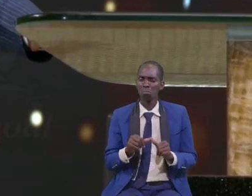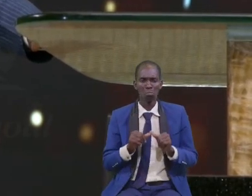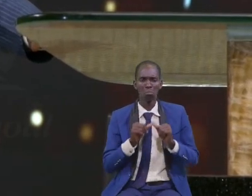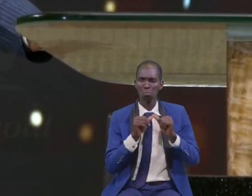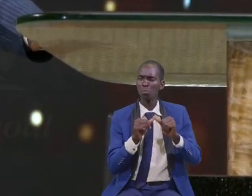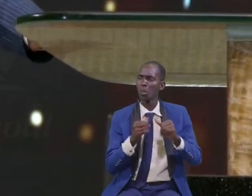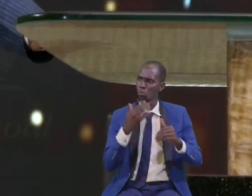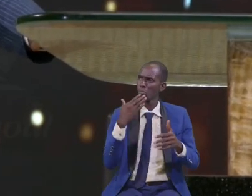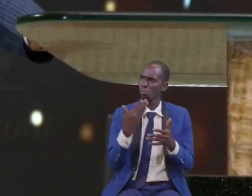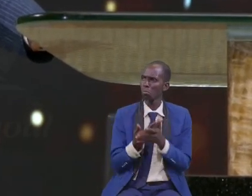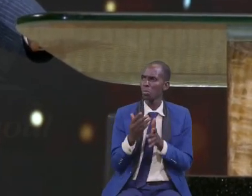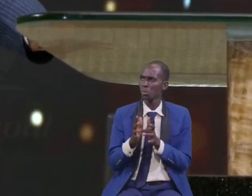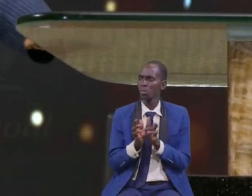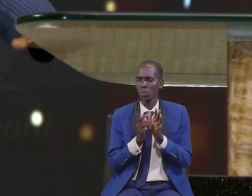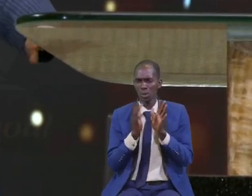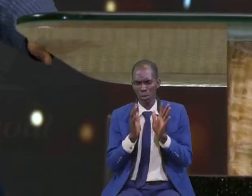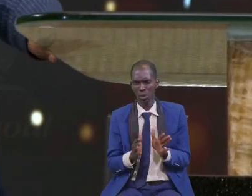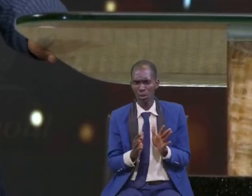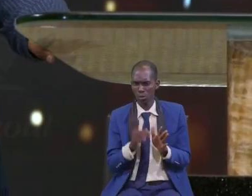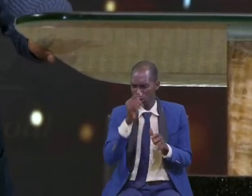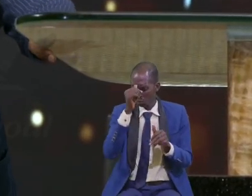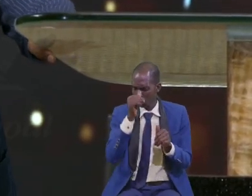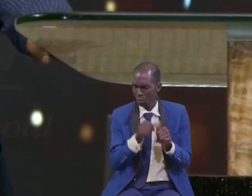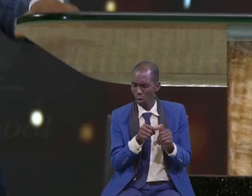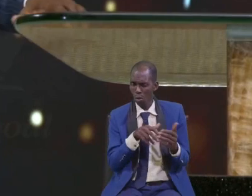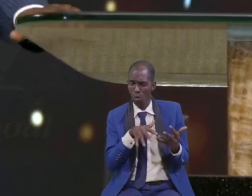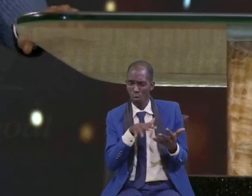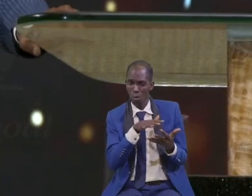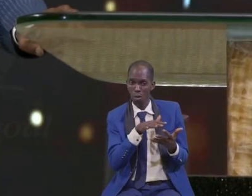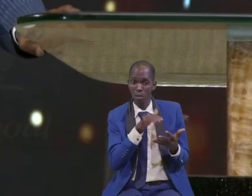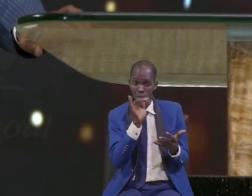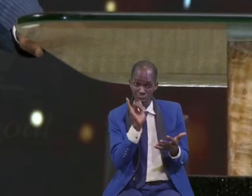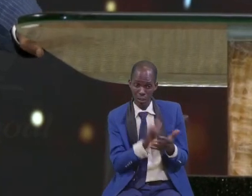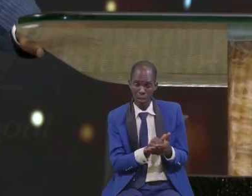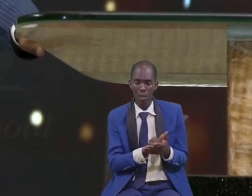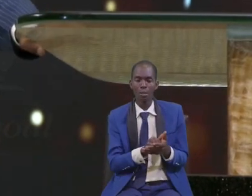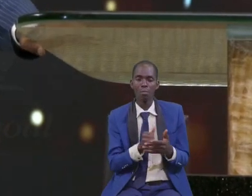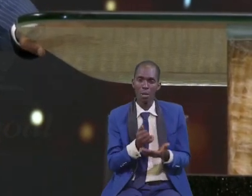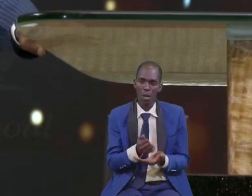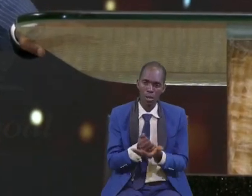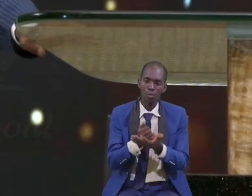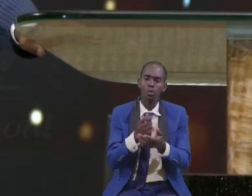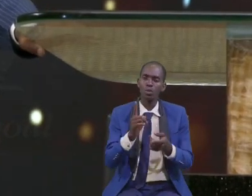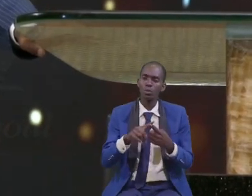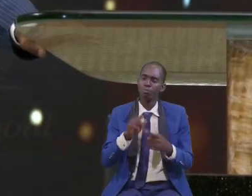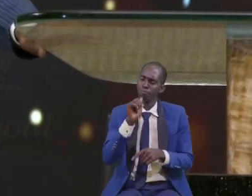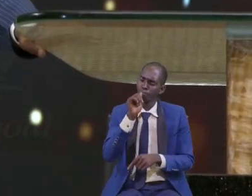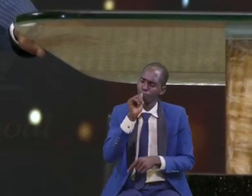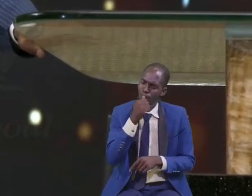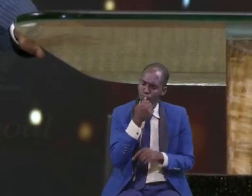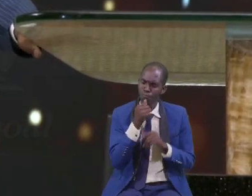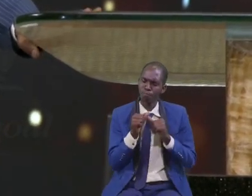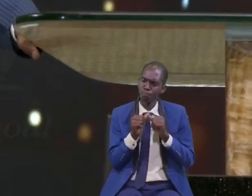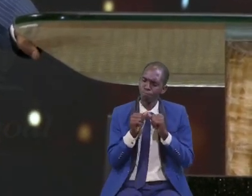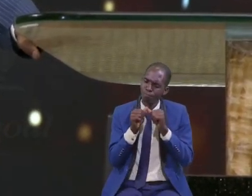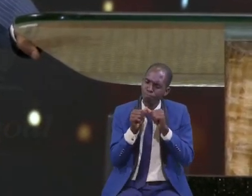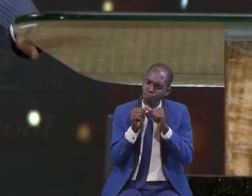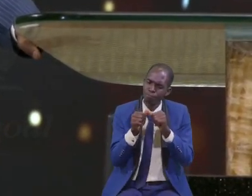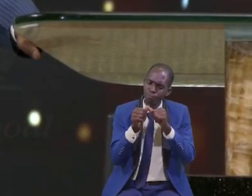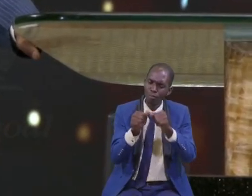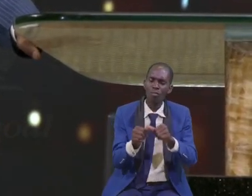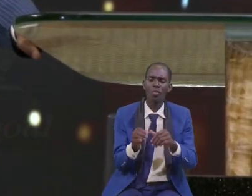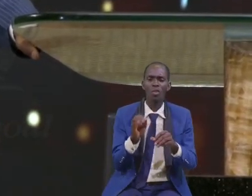consistency. So persevere in whatever you are going through now so that